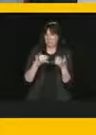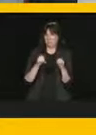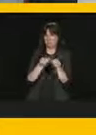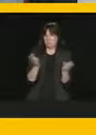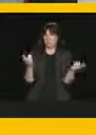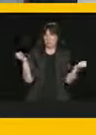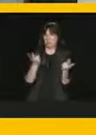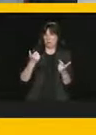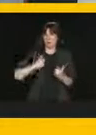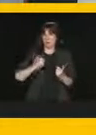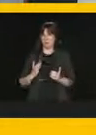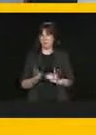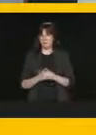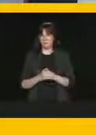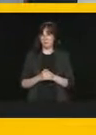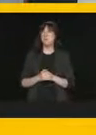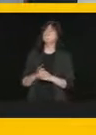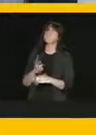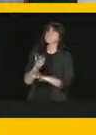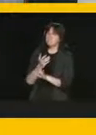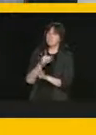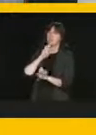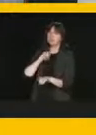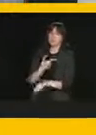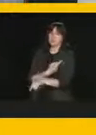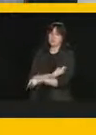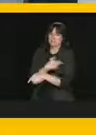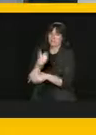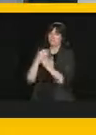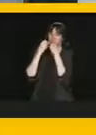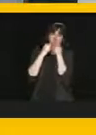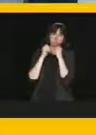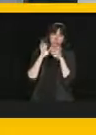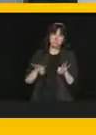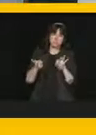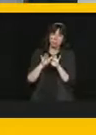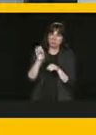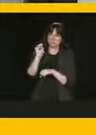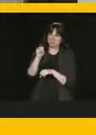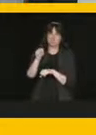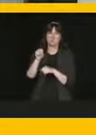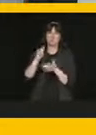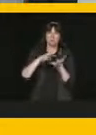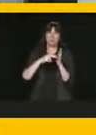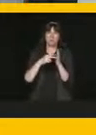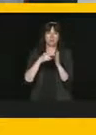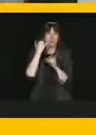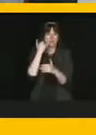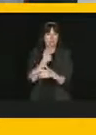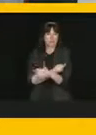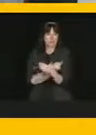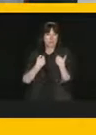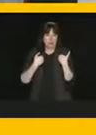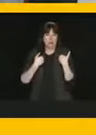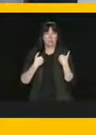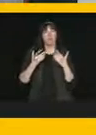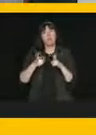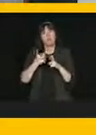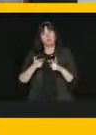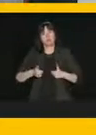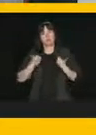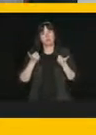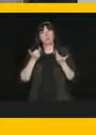We know vaccines will be extremely important. A vaccine will be extremely important to getting back to normal. There are